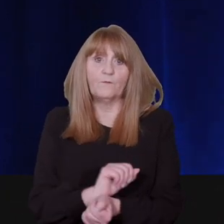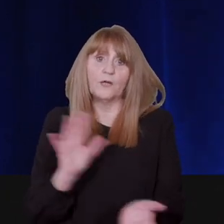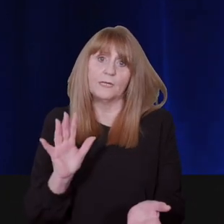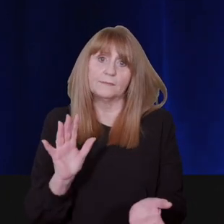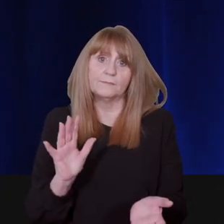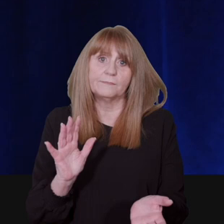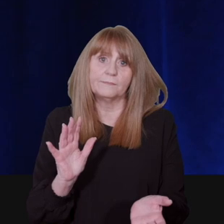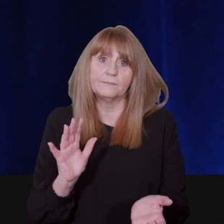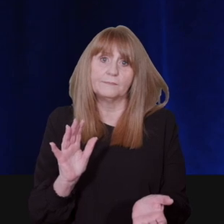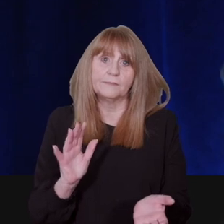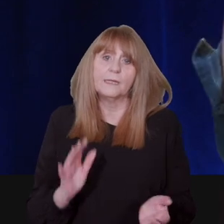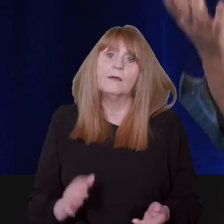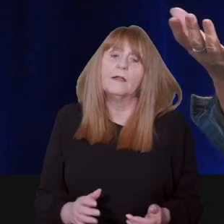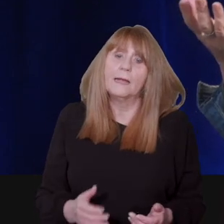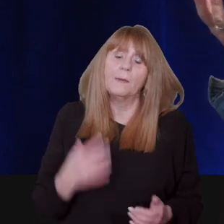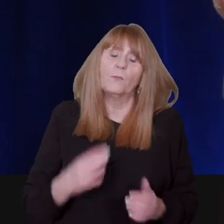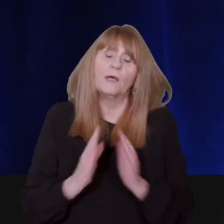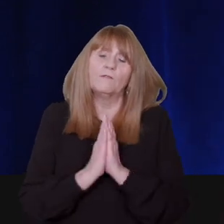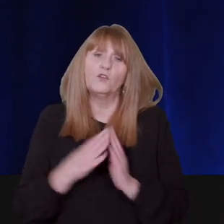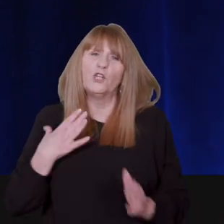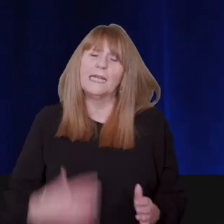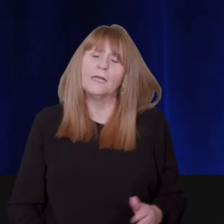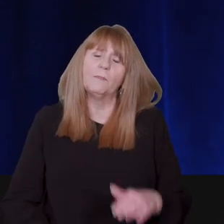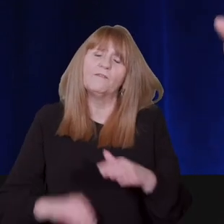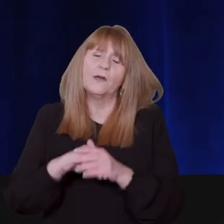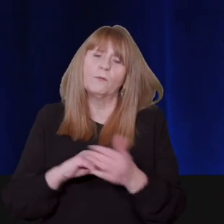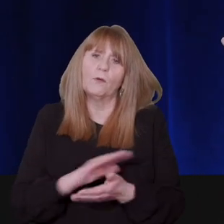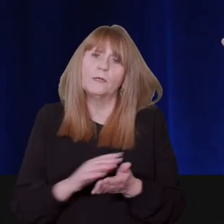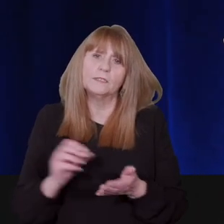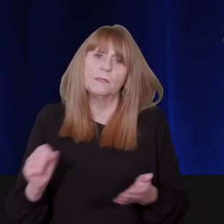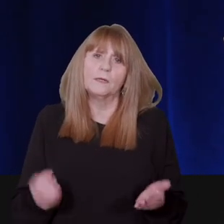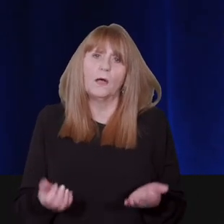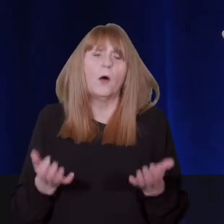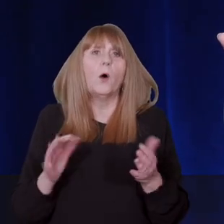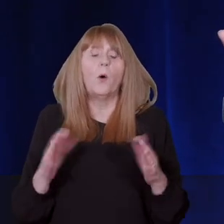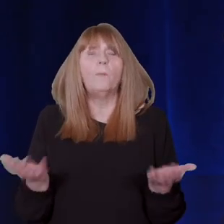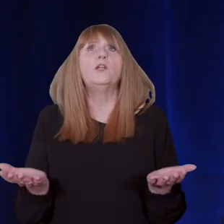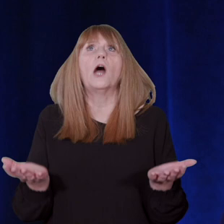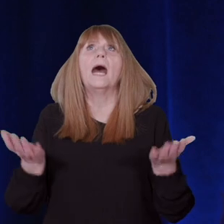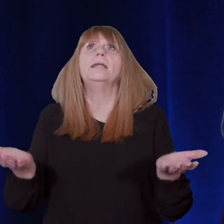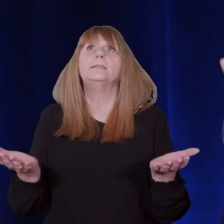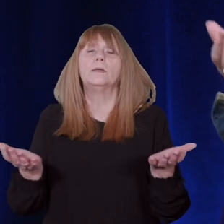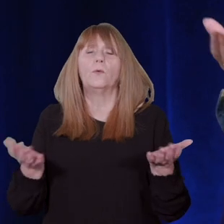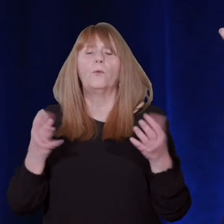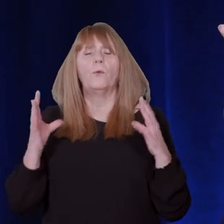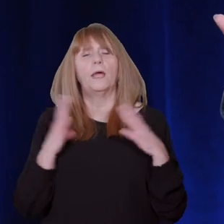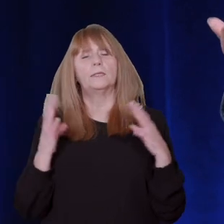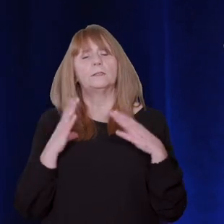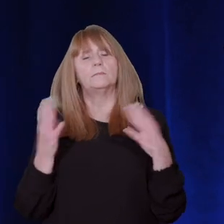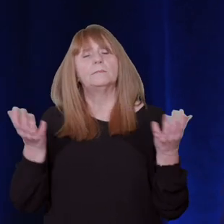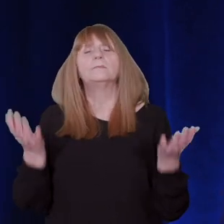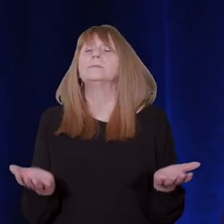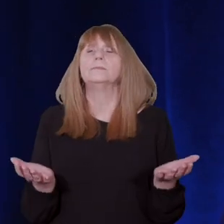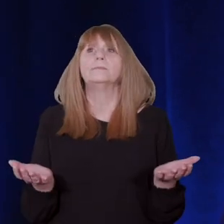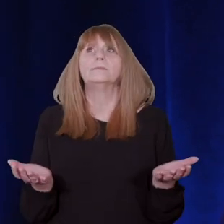to be filled with the Holy Spirit. Open your hands and rest for a second, knowing that the Father himself is going to bless you and fill